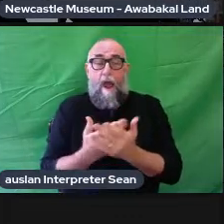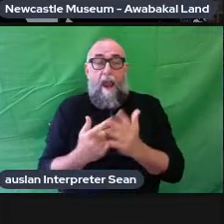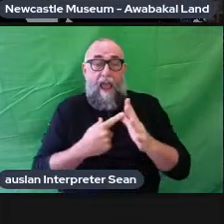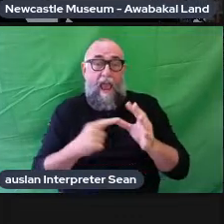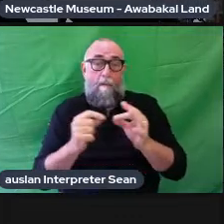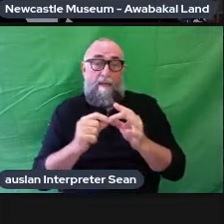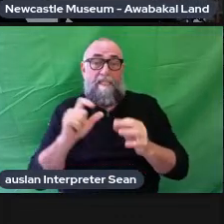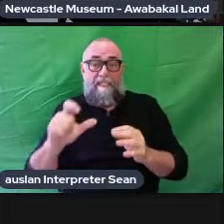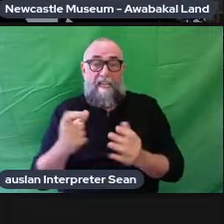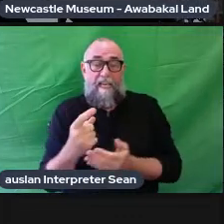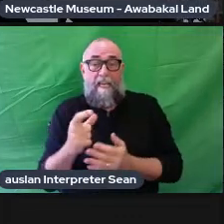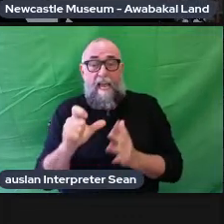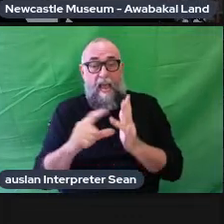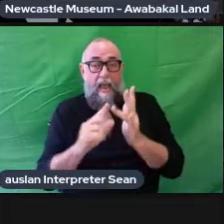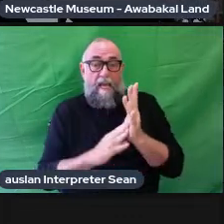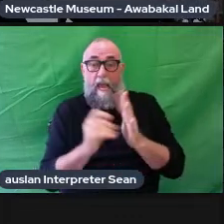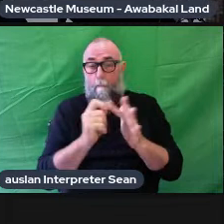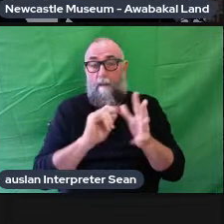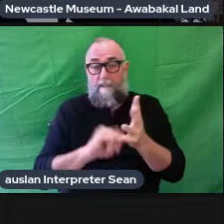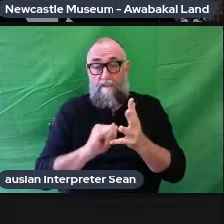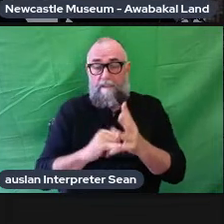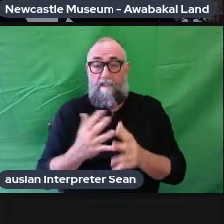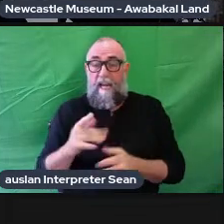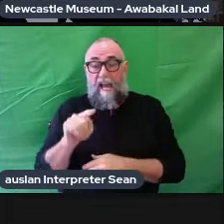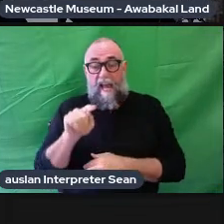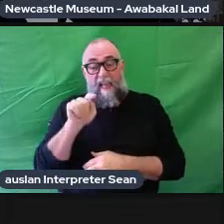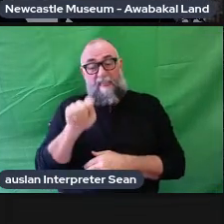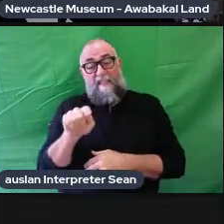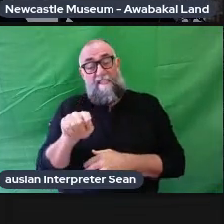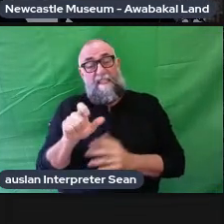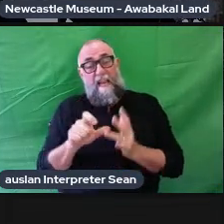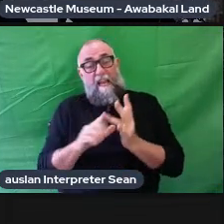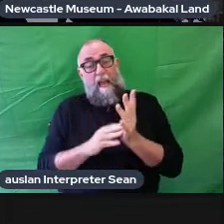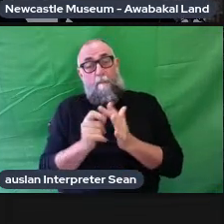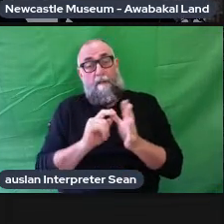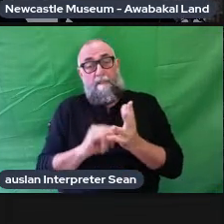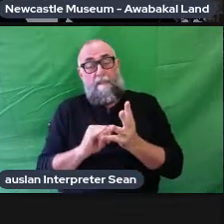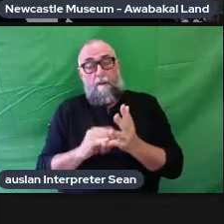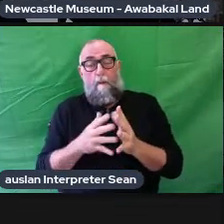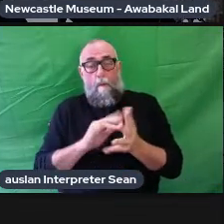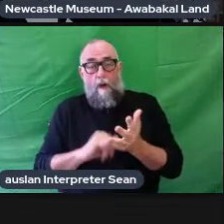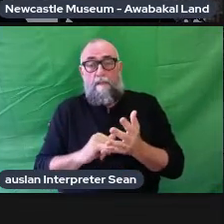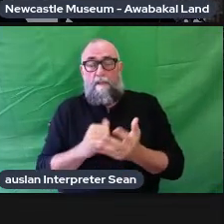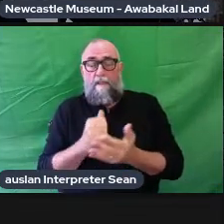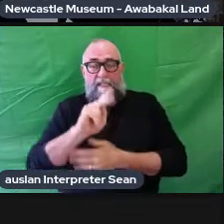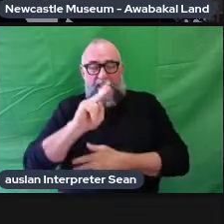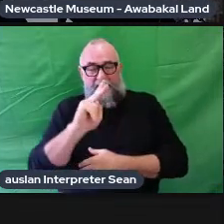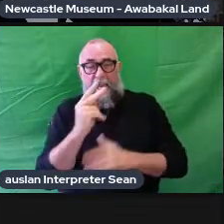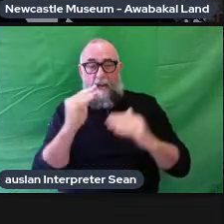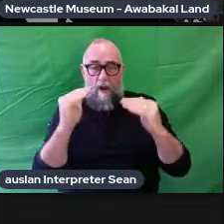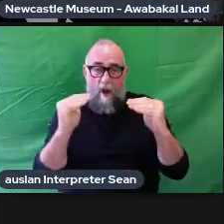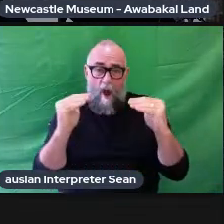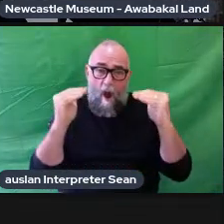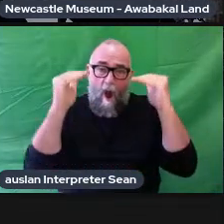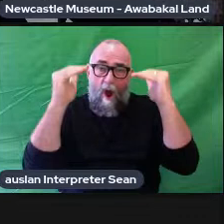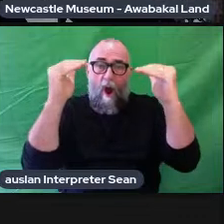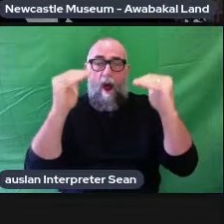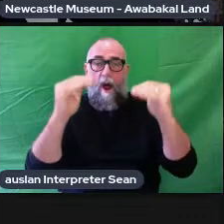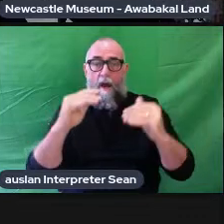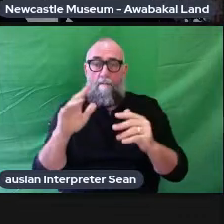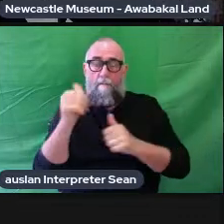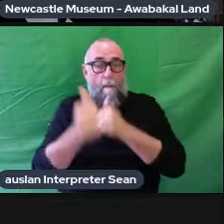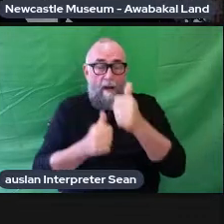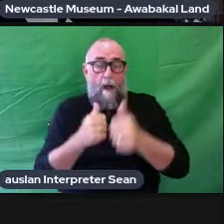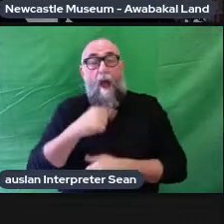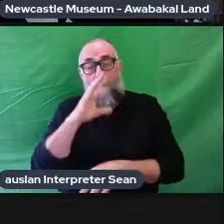ABC Compass. This show was the second highest rated Compass show for the whole year. I think it must have been because of Noel. Next slide,